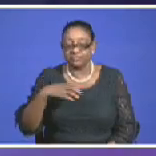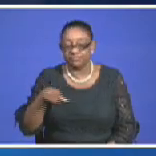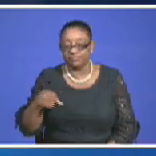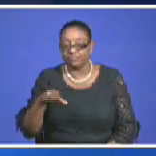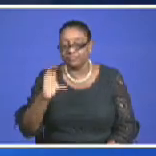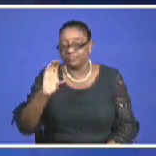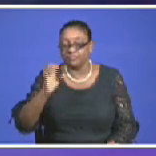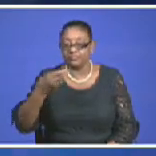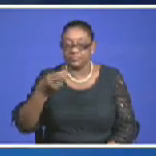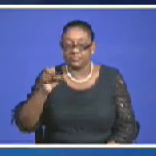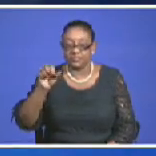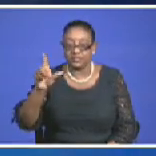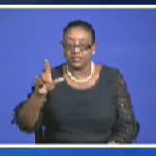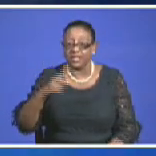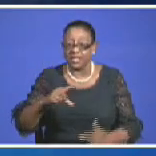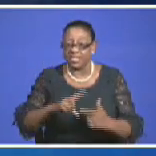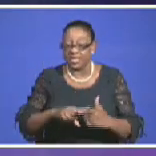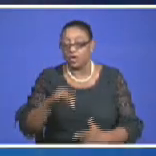complexion.